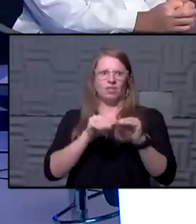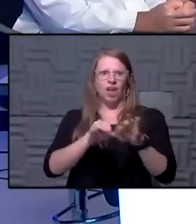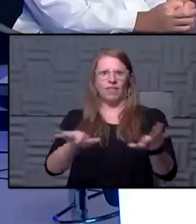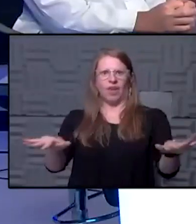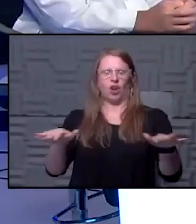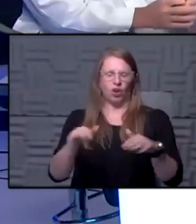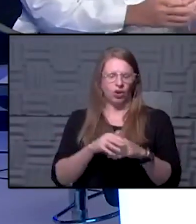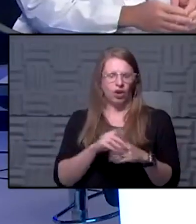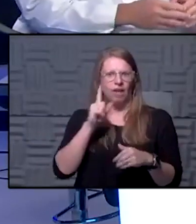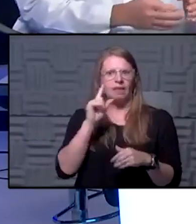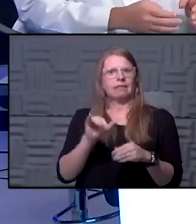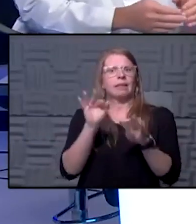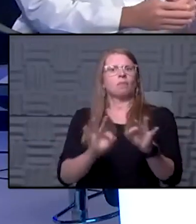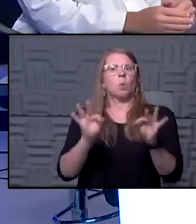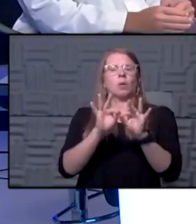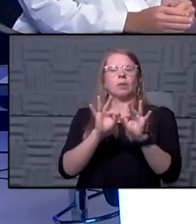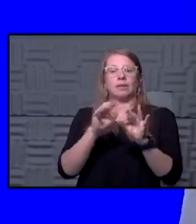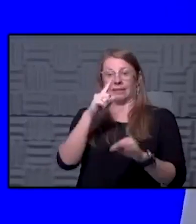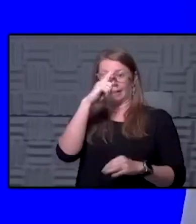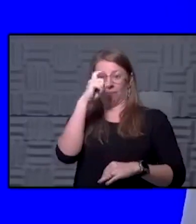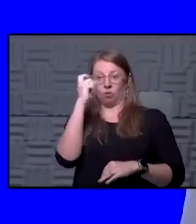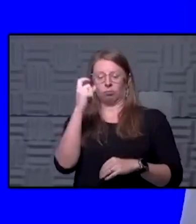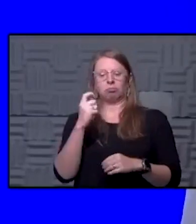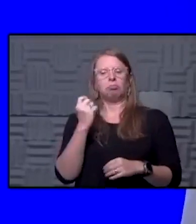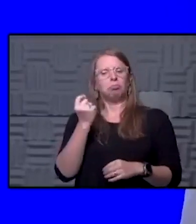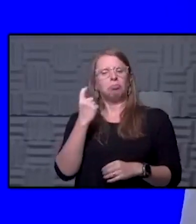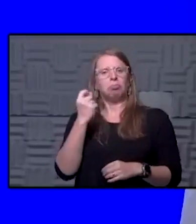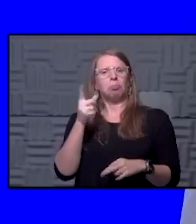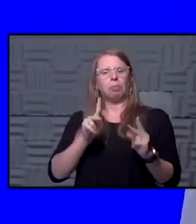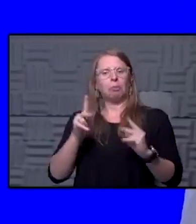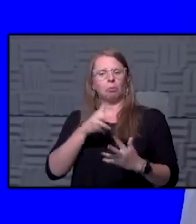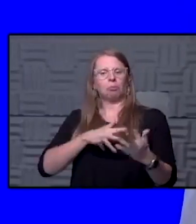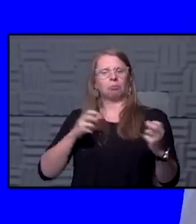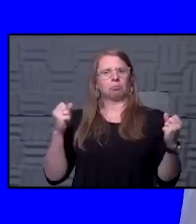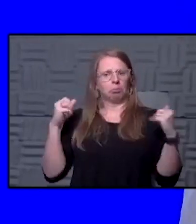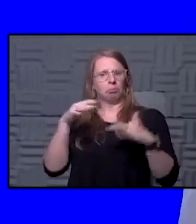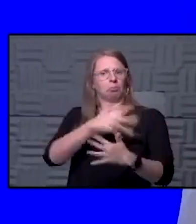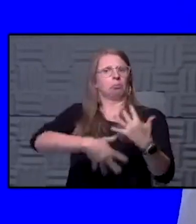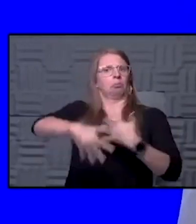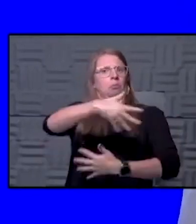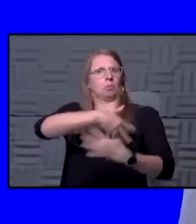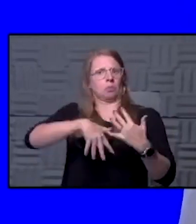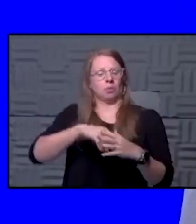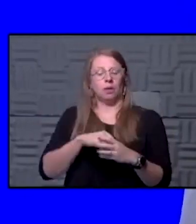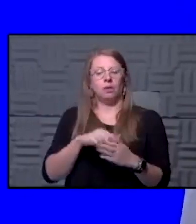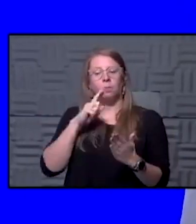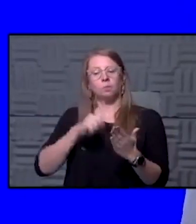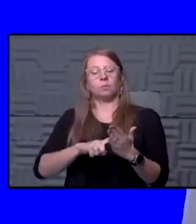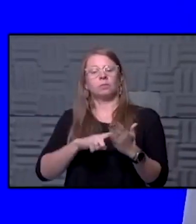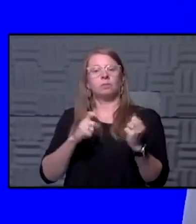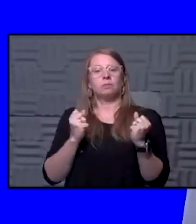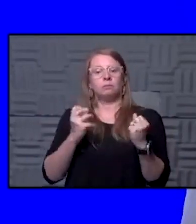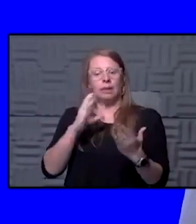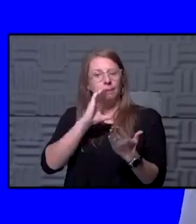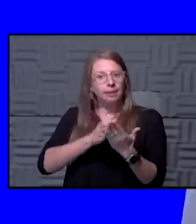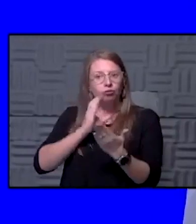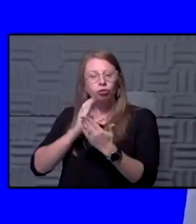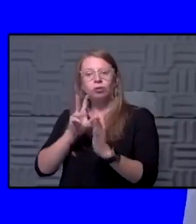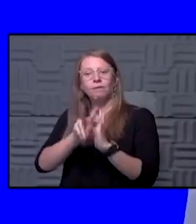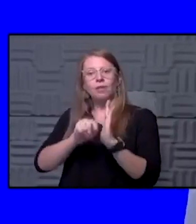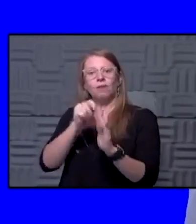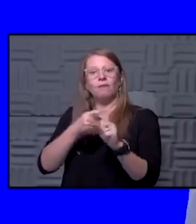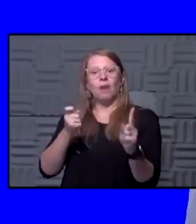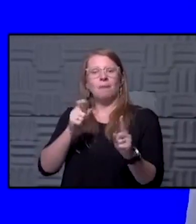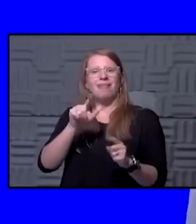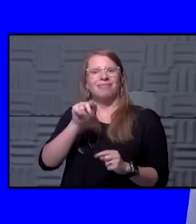I do think that's important. The other thing is in the summer, even though people were getting together and we saw a lot of pictures and videos from the